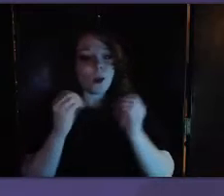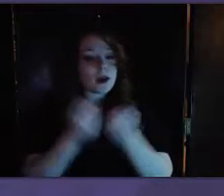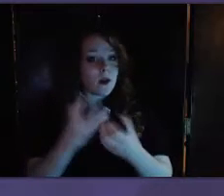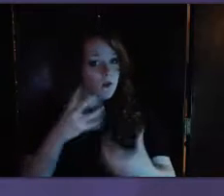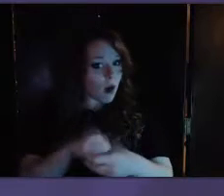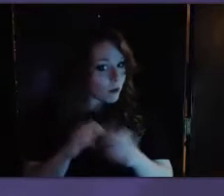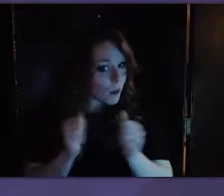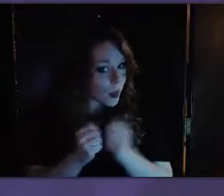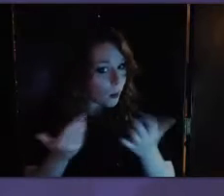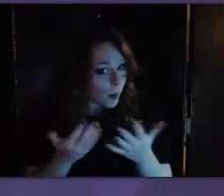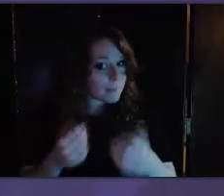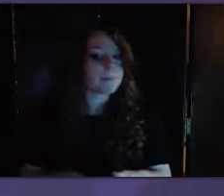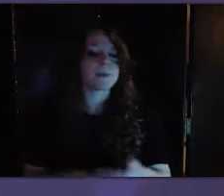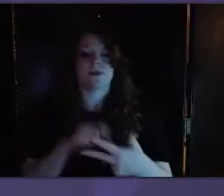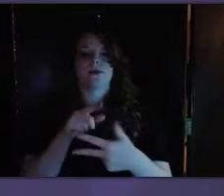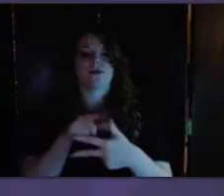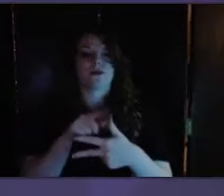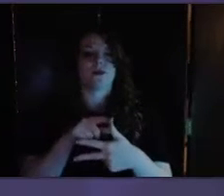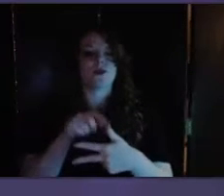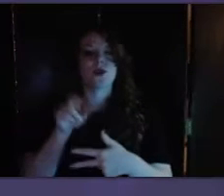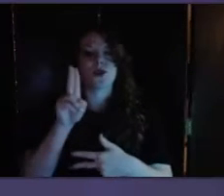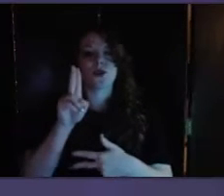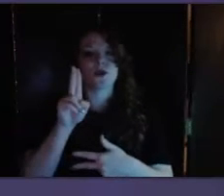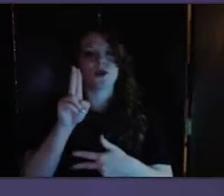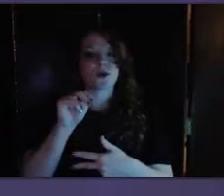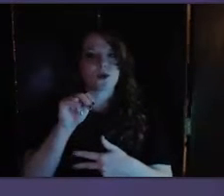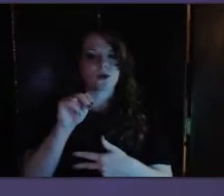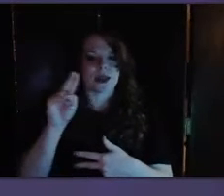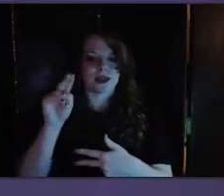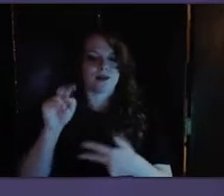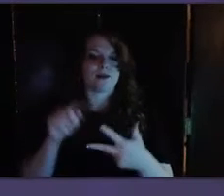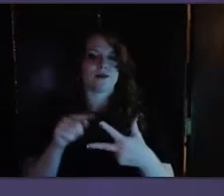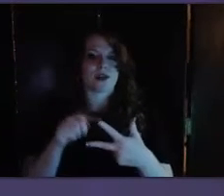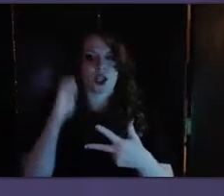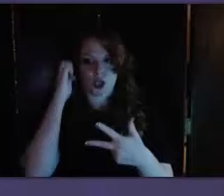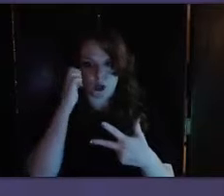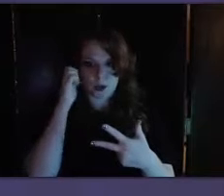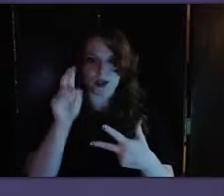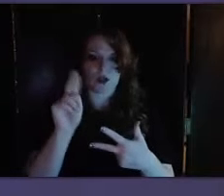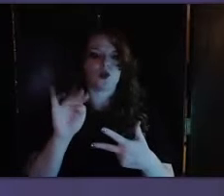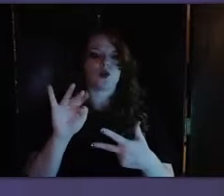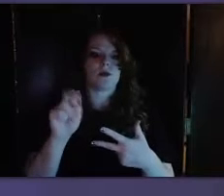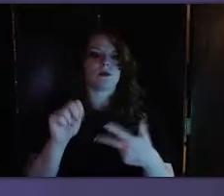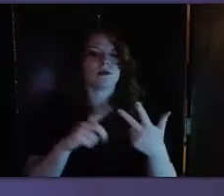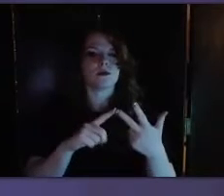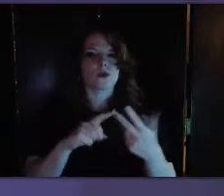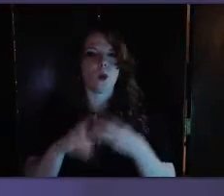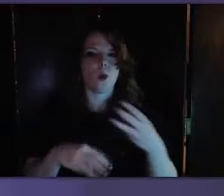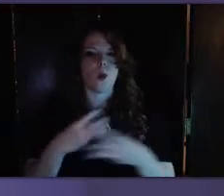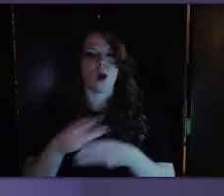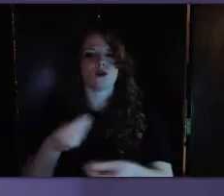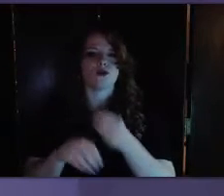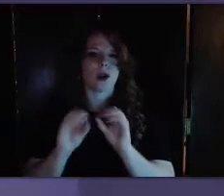the A, United Nations, B, European Union, or C, World